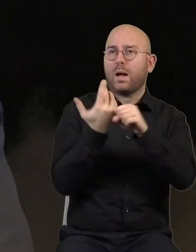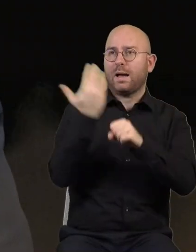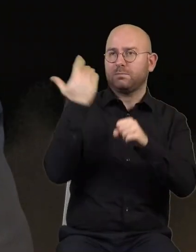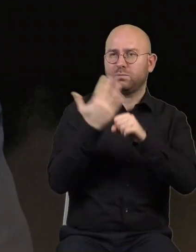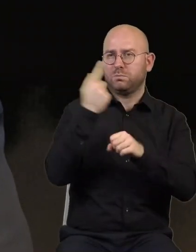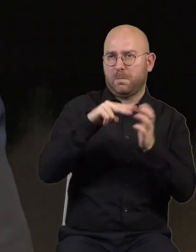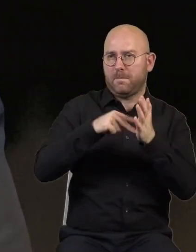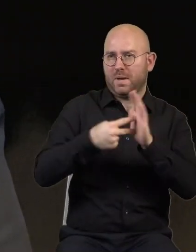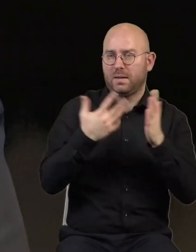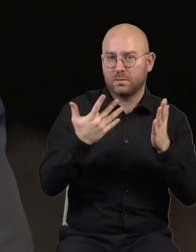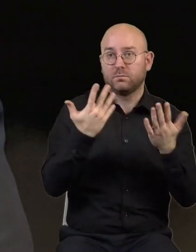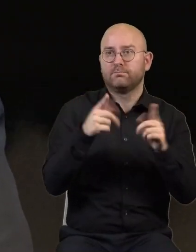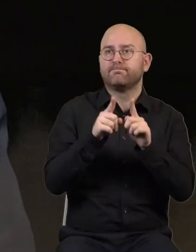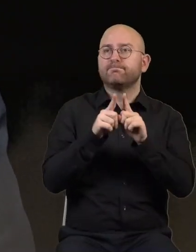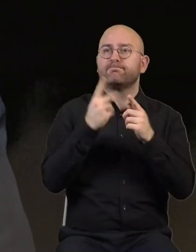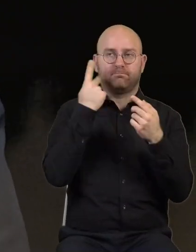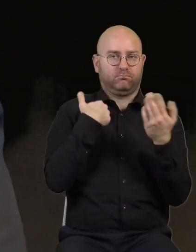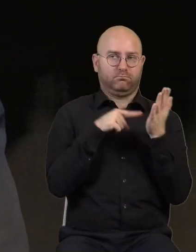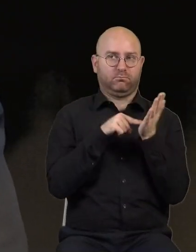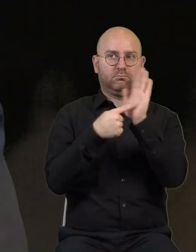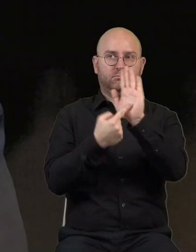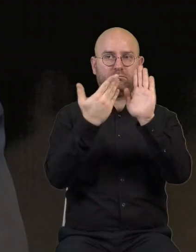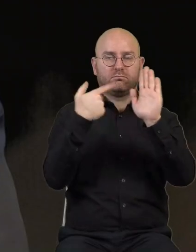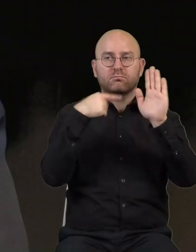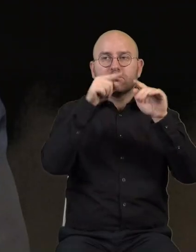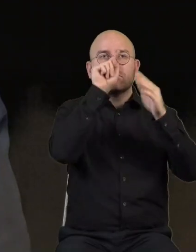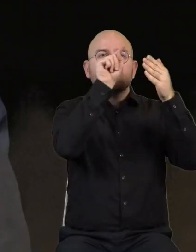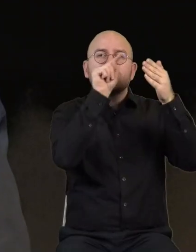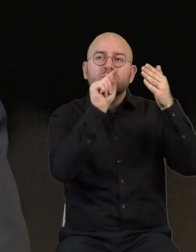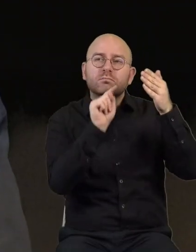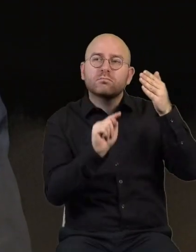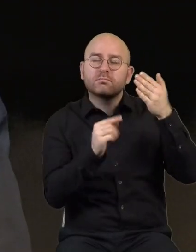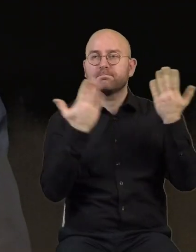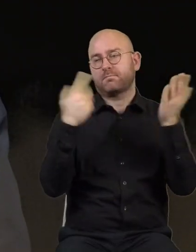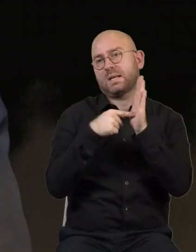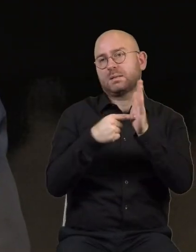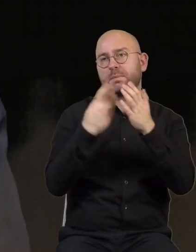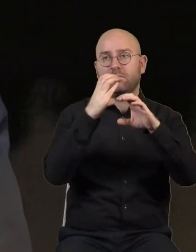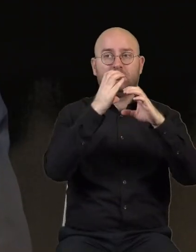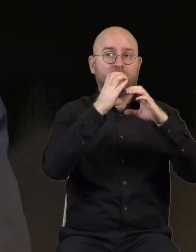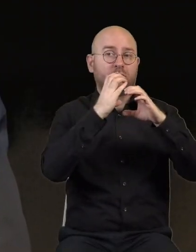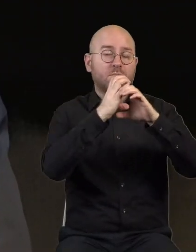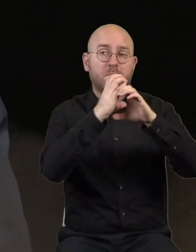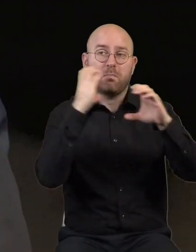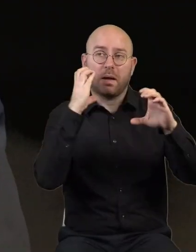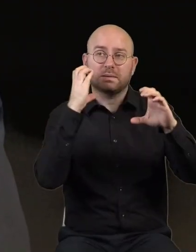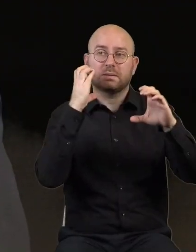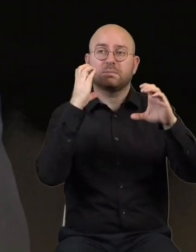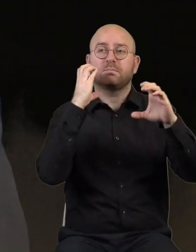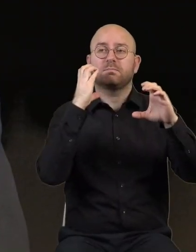which are bought for the public use, the public buses and public